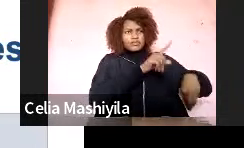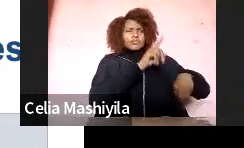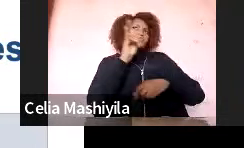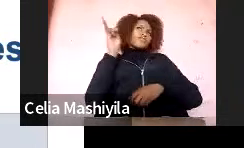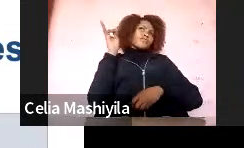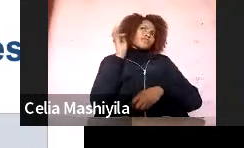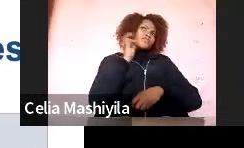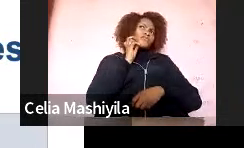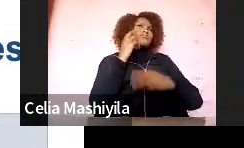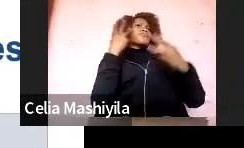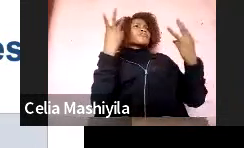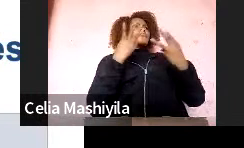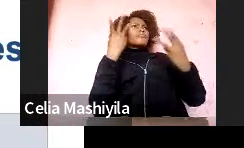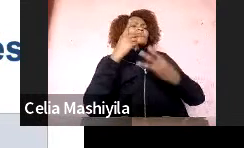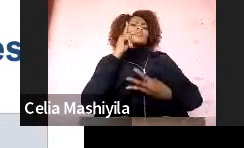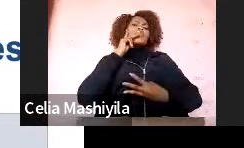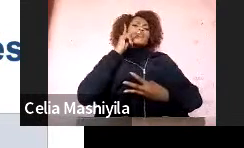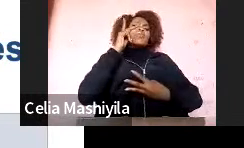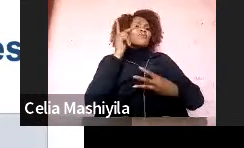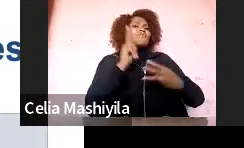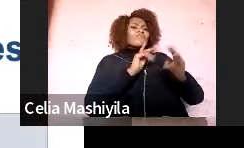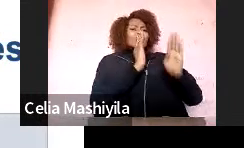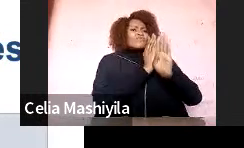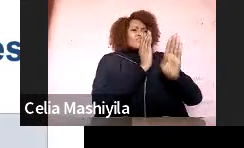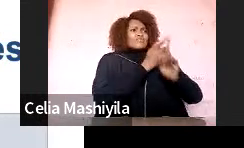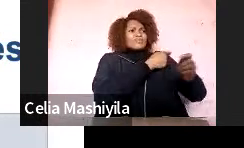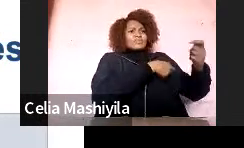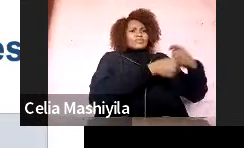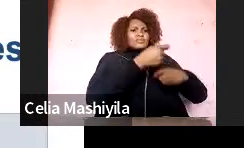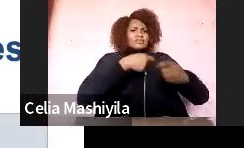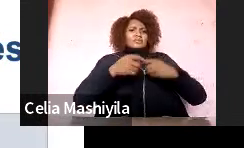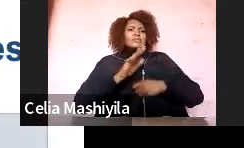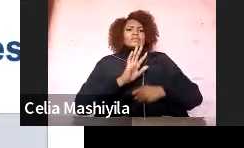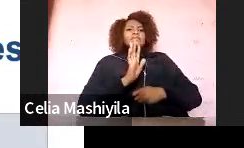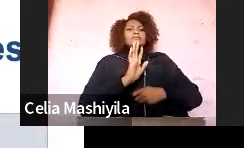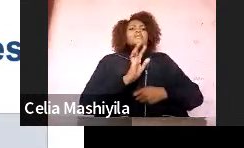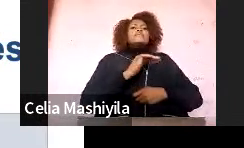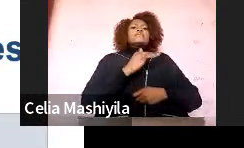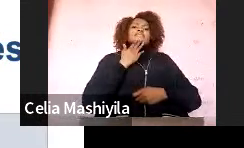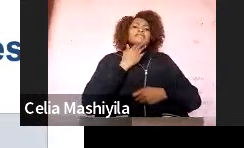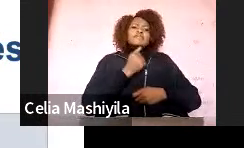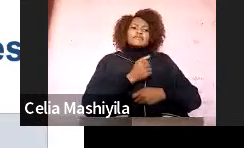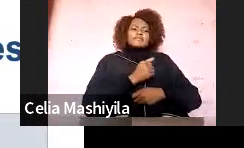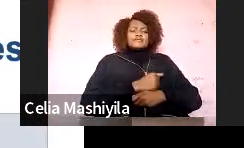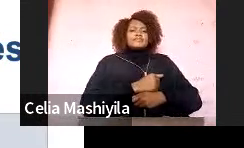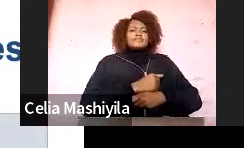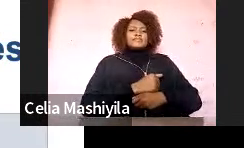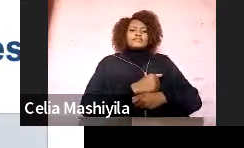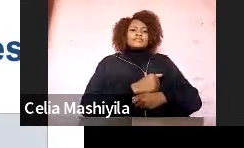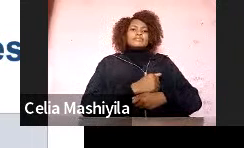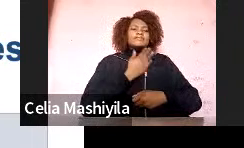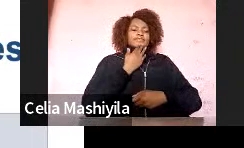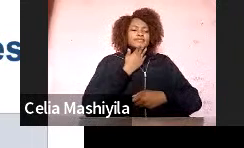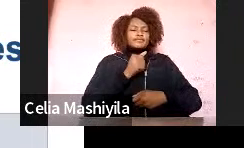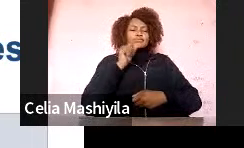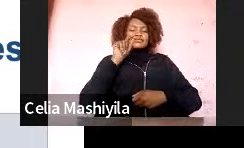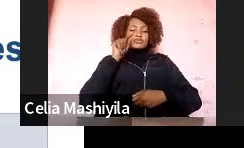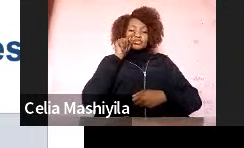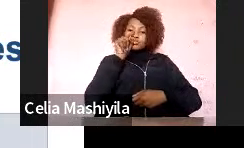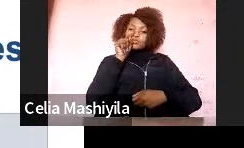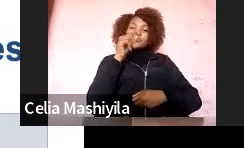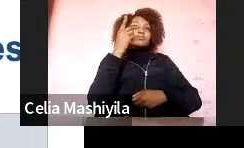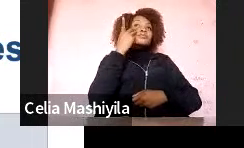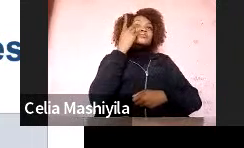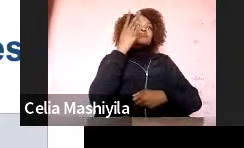cigarette smuggling and so on. Yes, this illicit economy, you are there. You are the ears and the